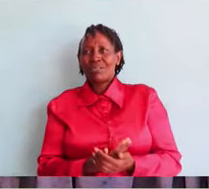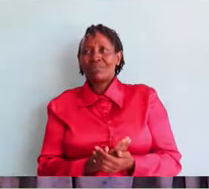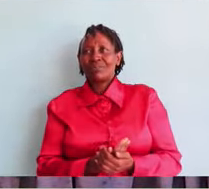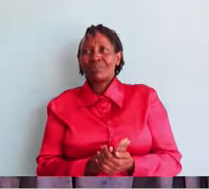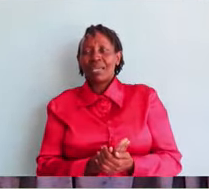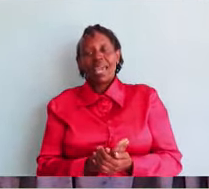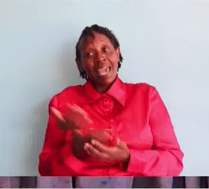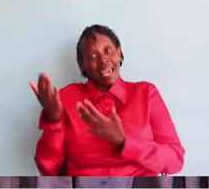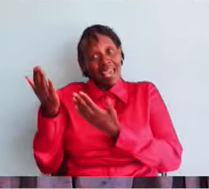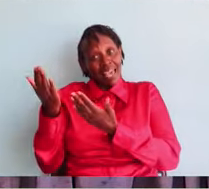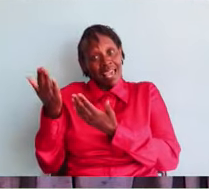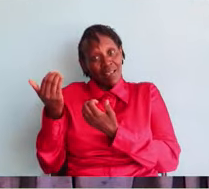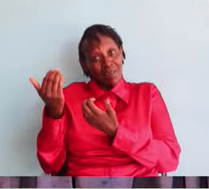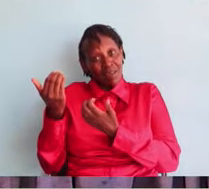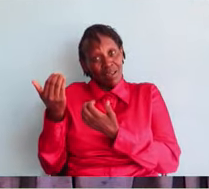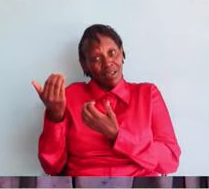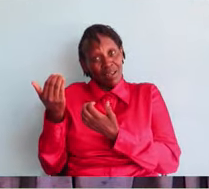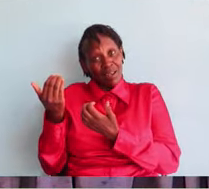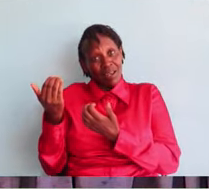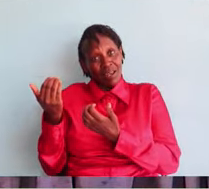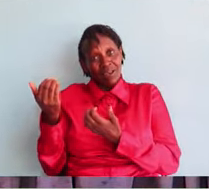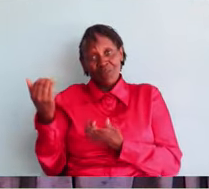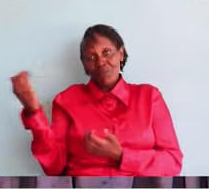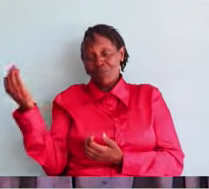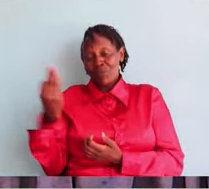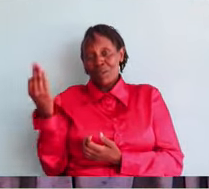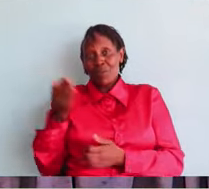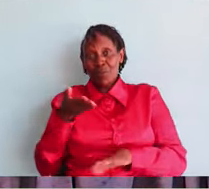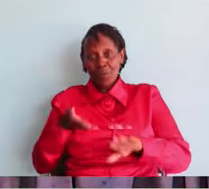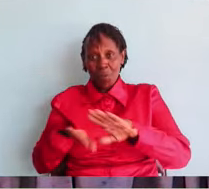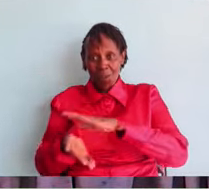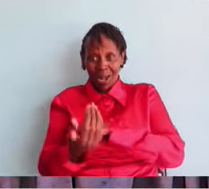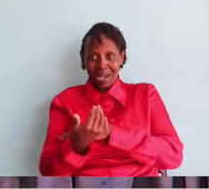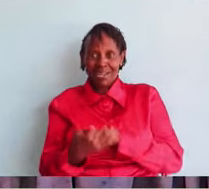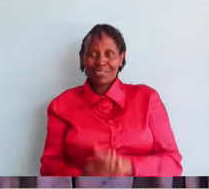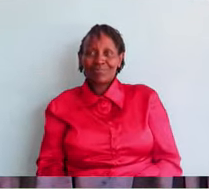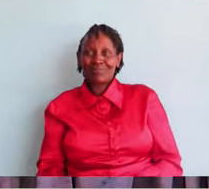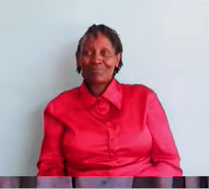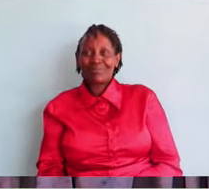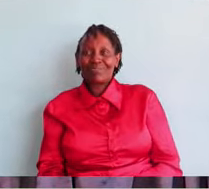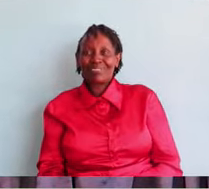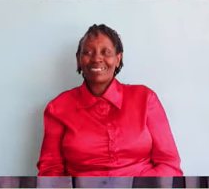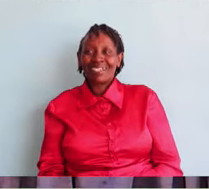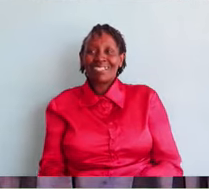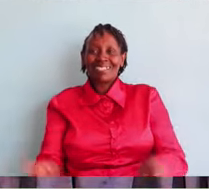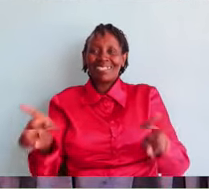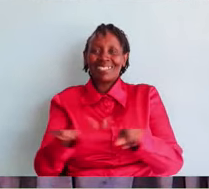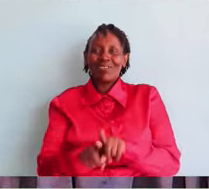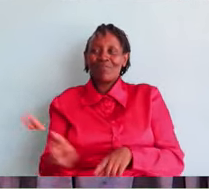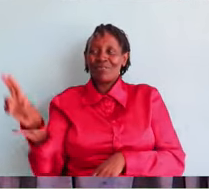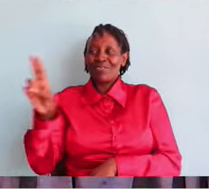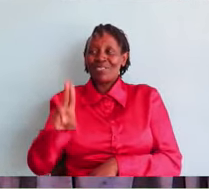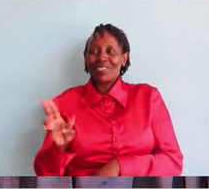morning, so it said good morning. So I was using my notes, and I'm seeing you're also using my notes.